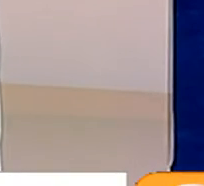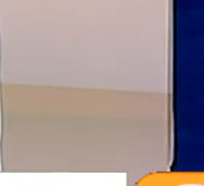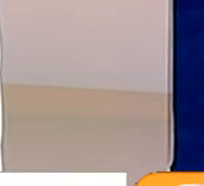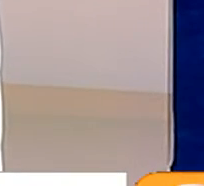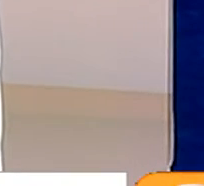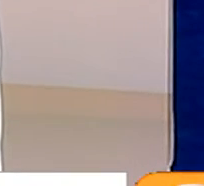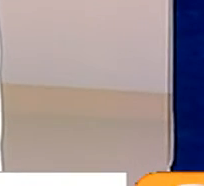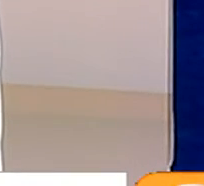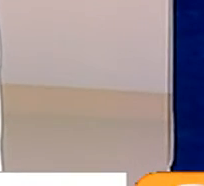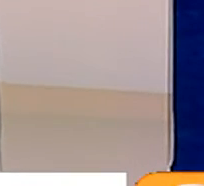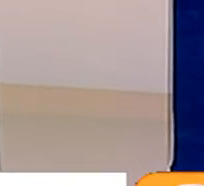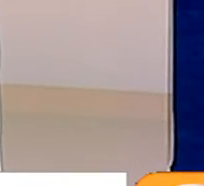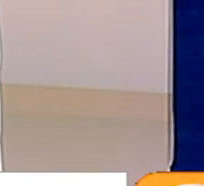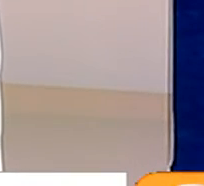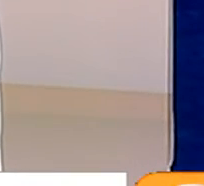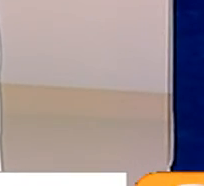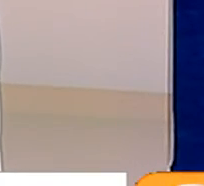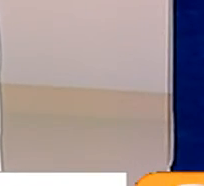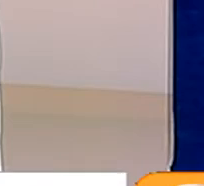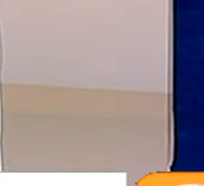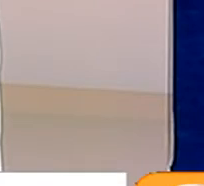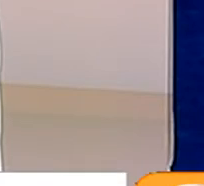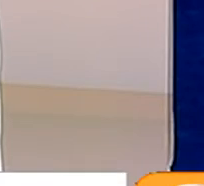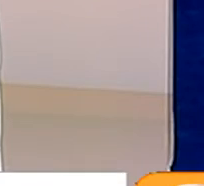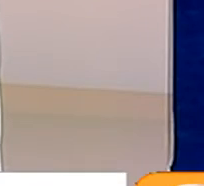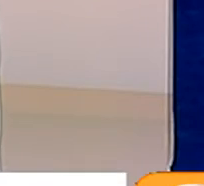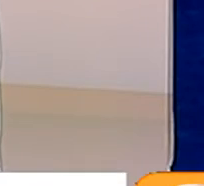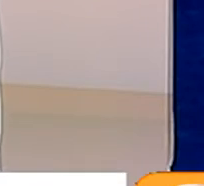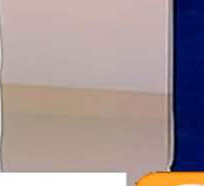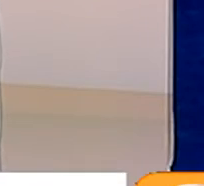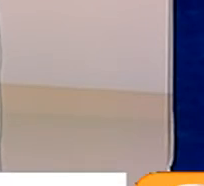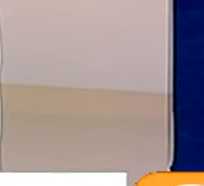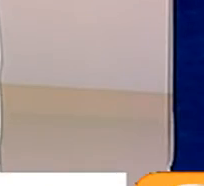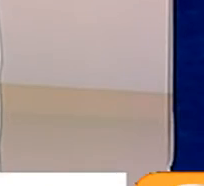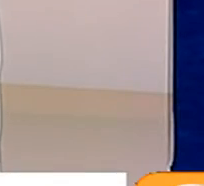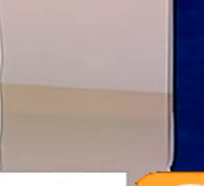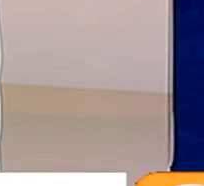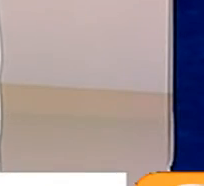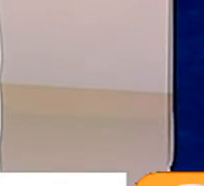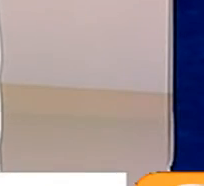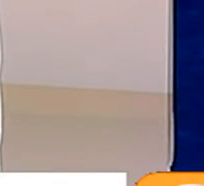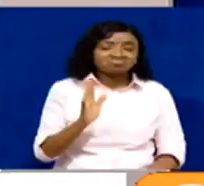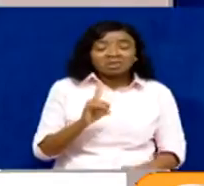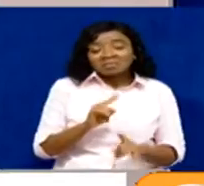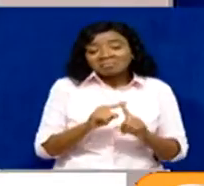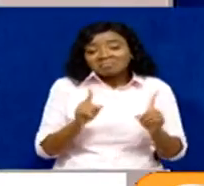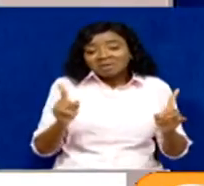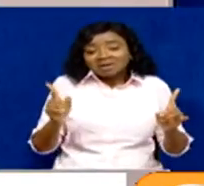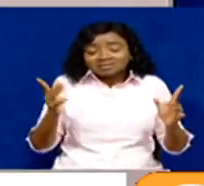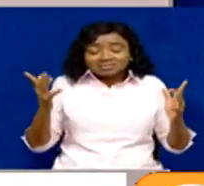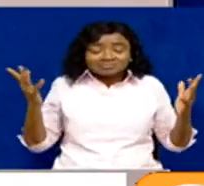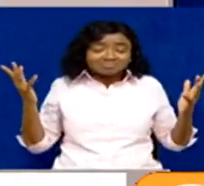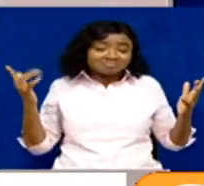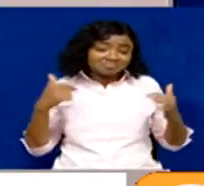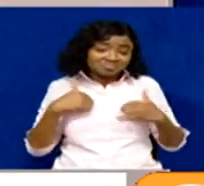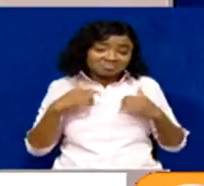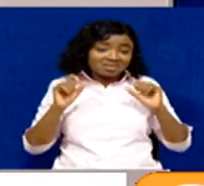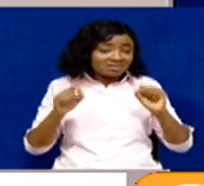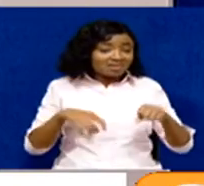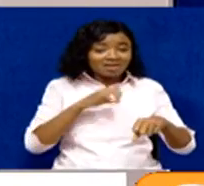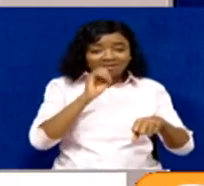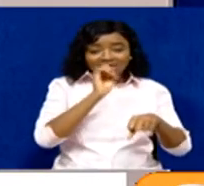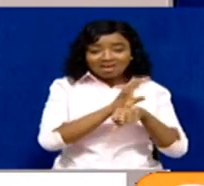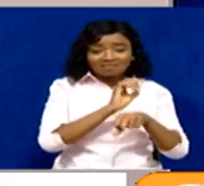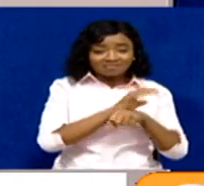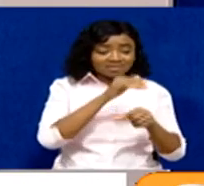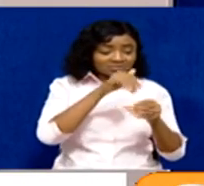dying to pursue politics as such, but I don't mind, you know, advising in